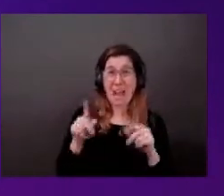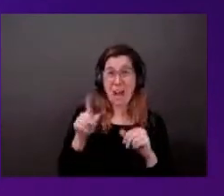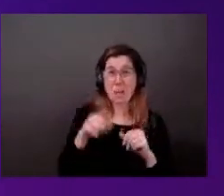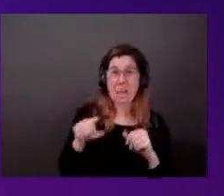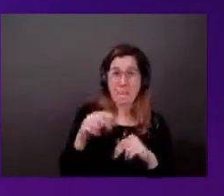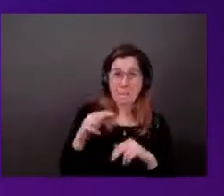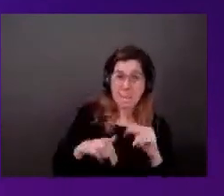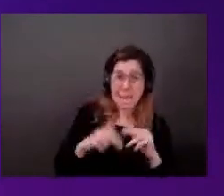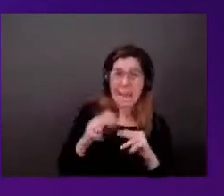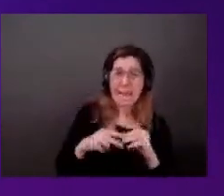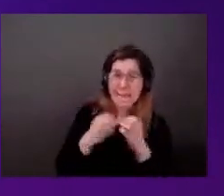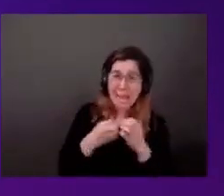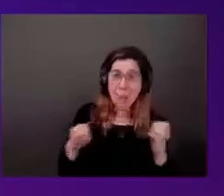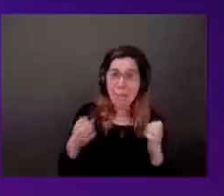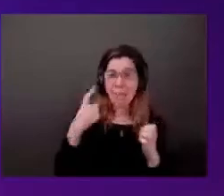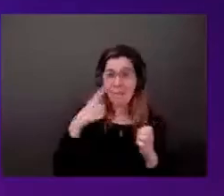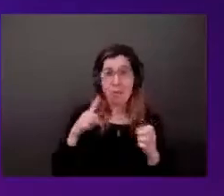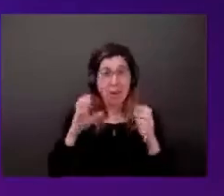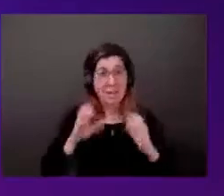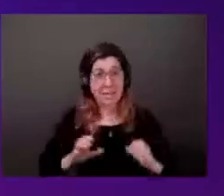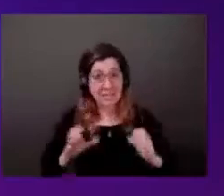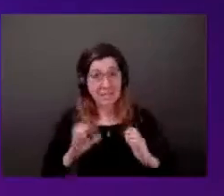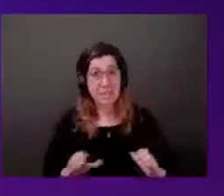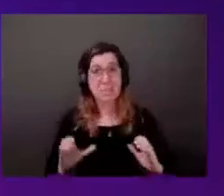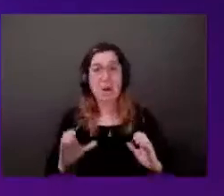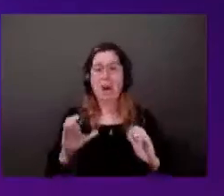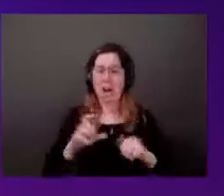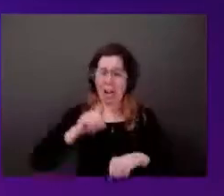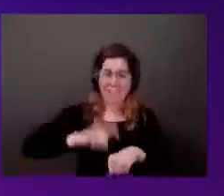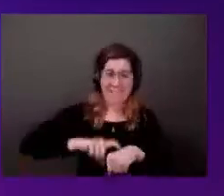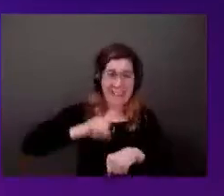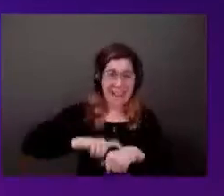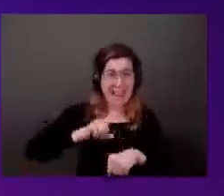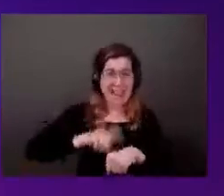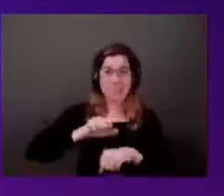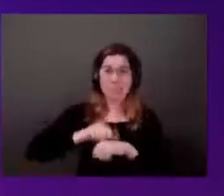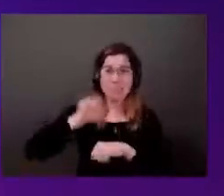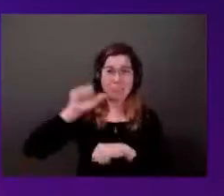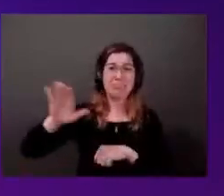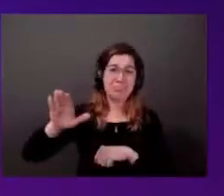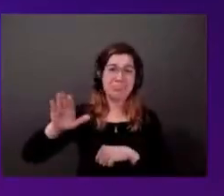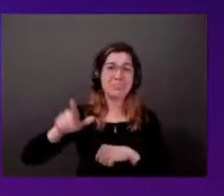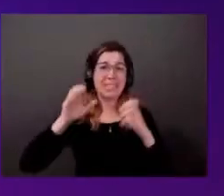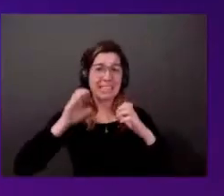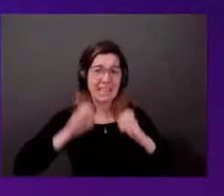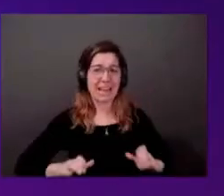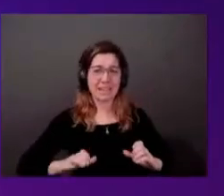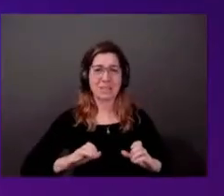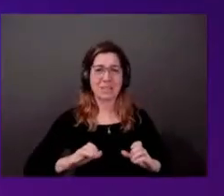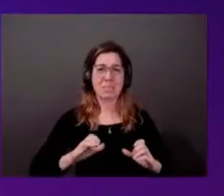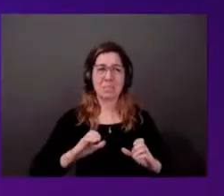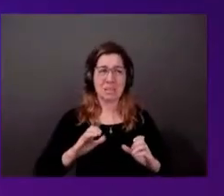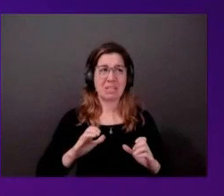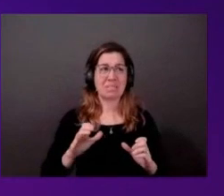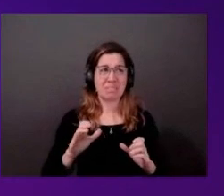our customers timely, so that our customers can continue to fulfill